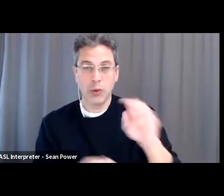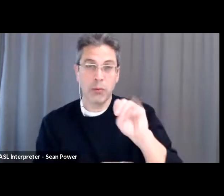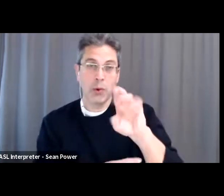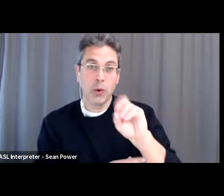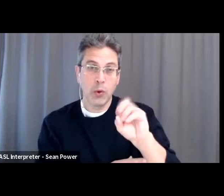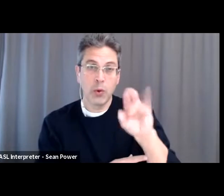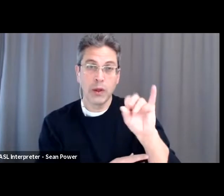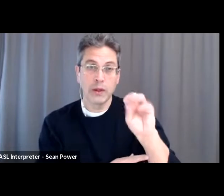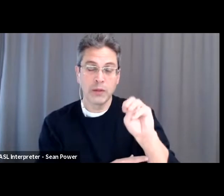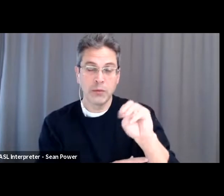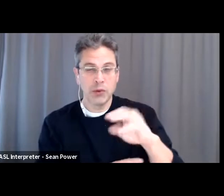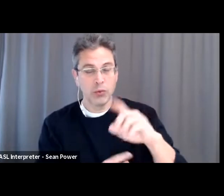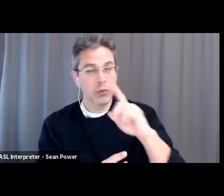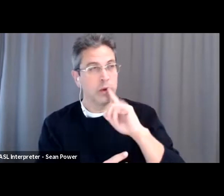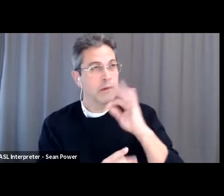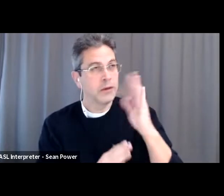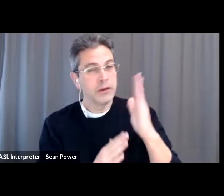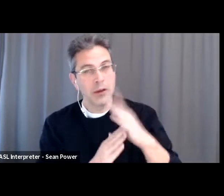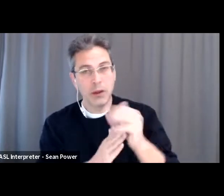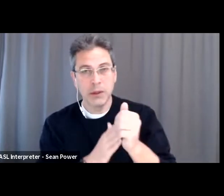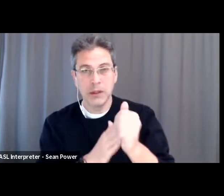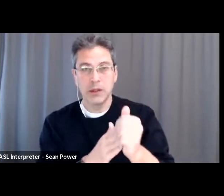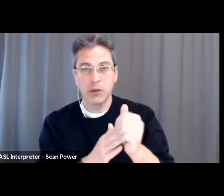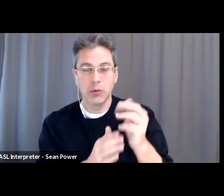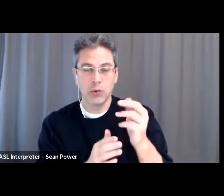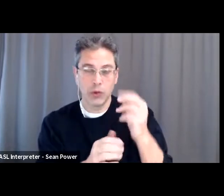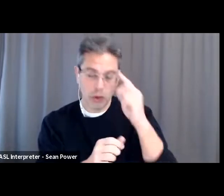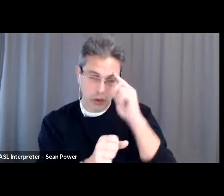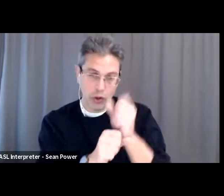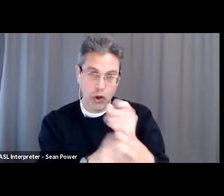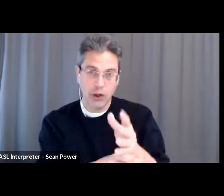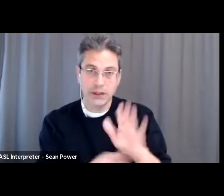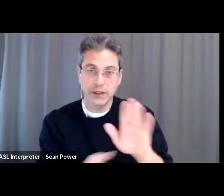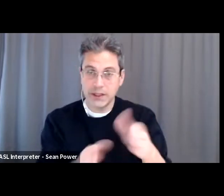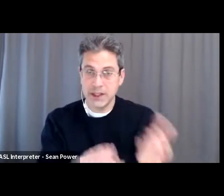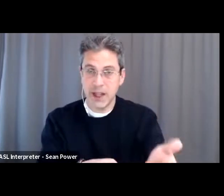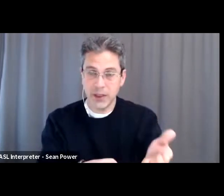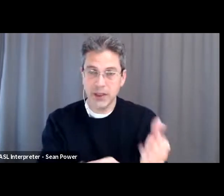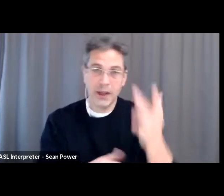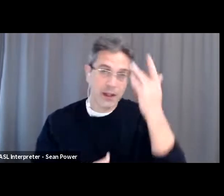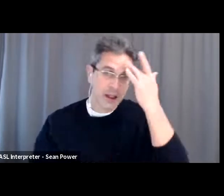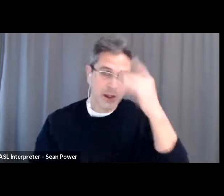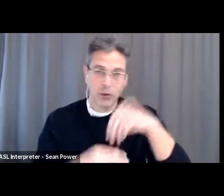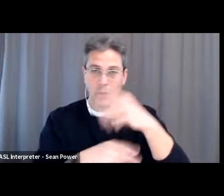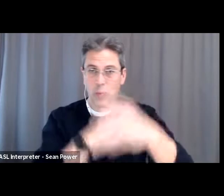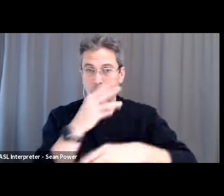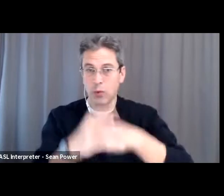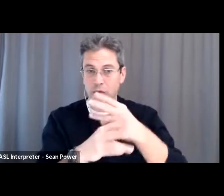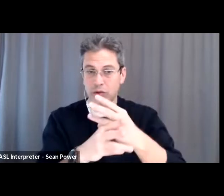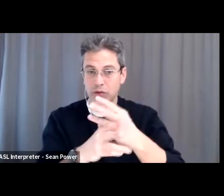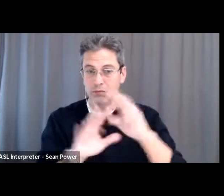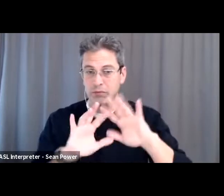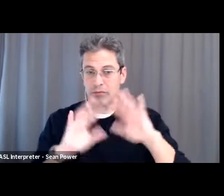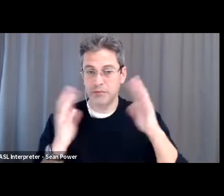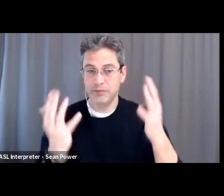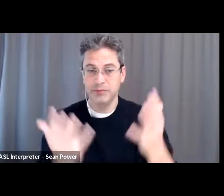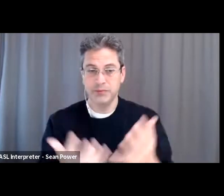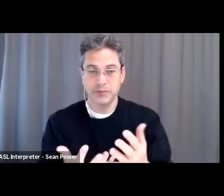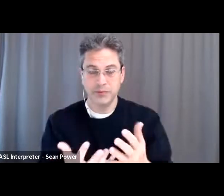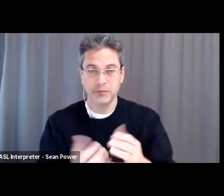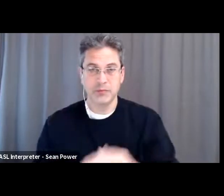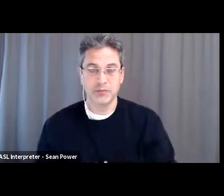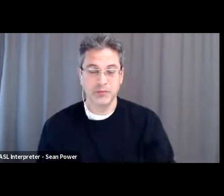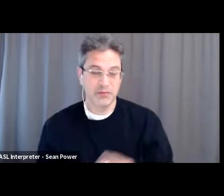of illness and death all around the world. It's really only been the last 90 years that widespread